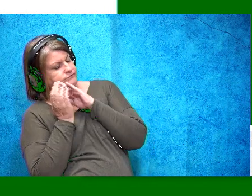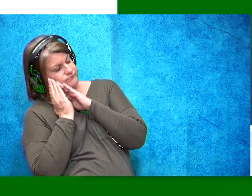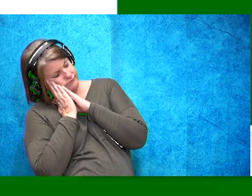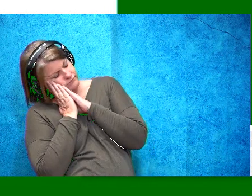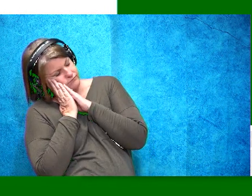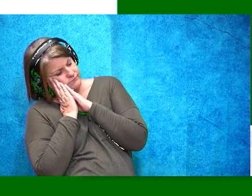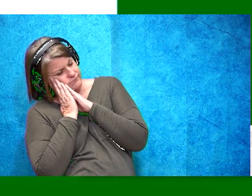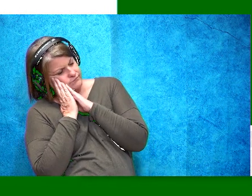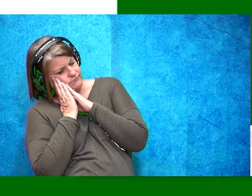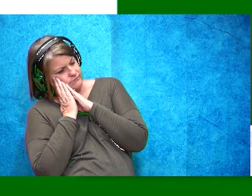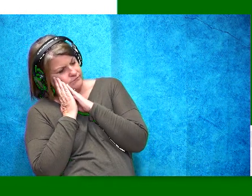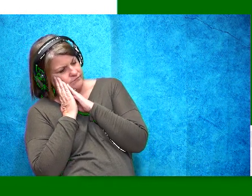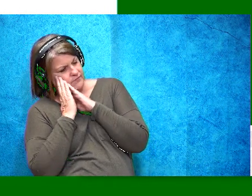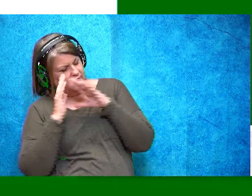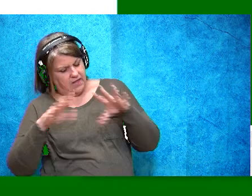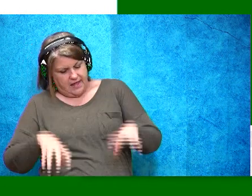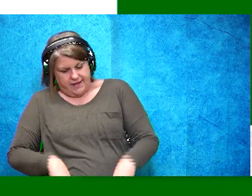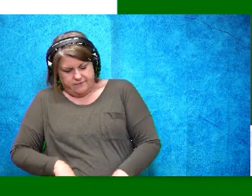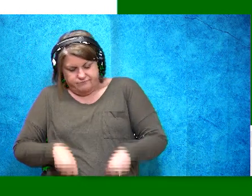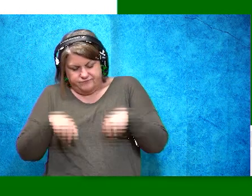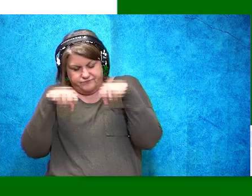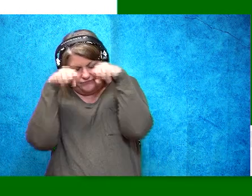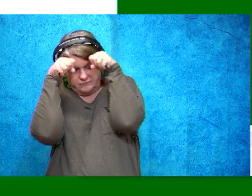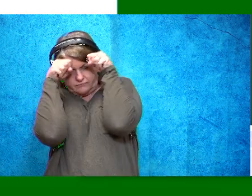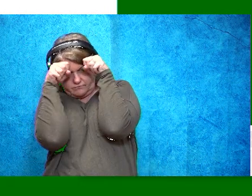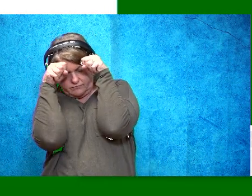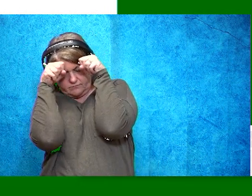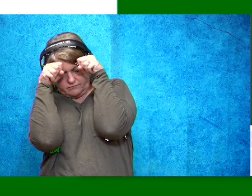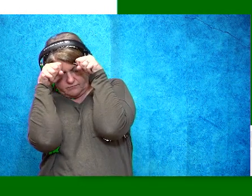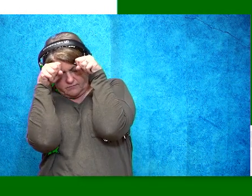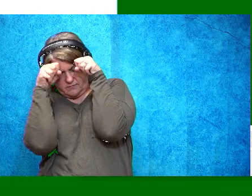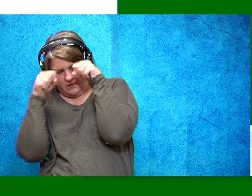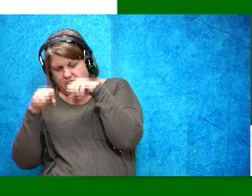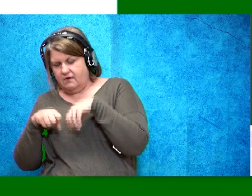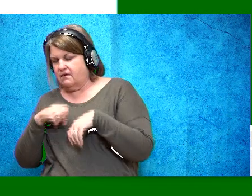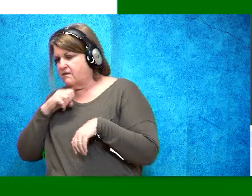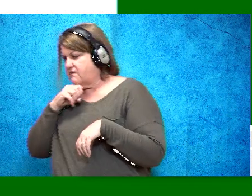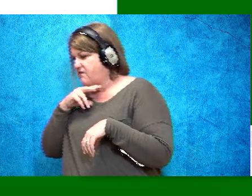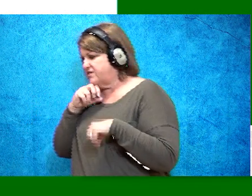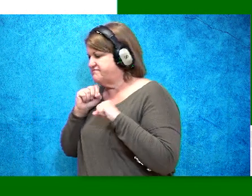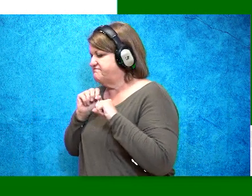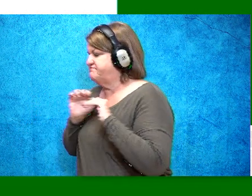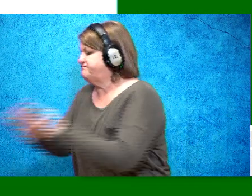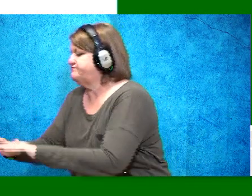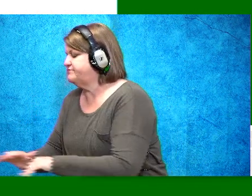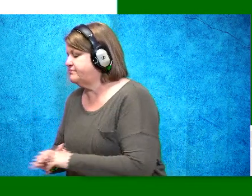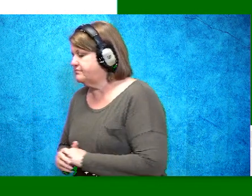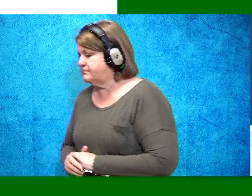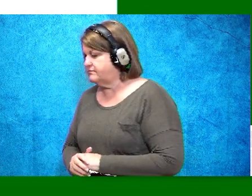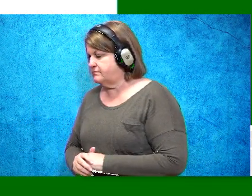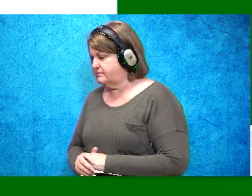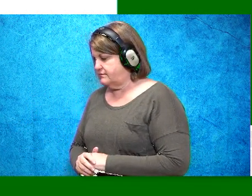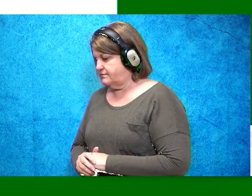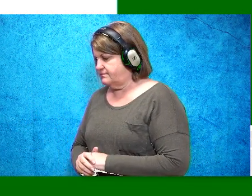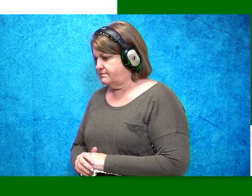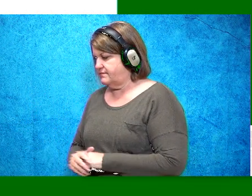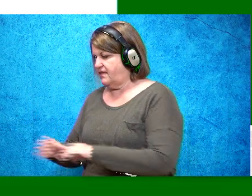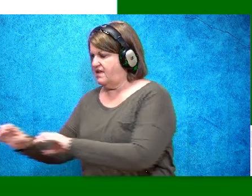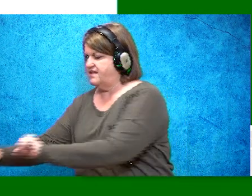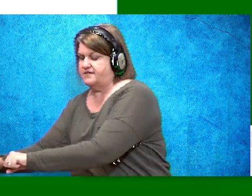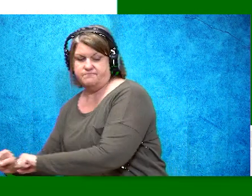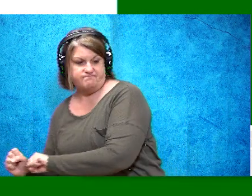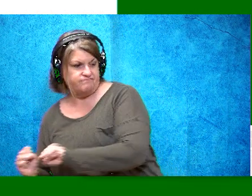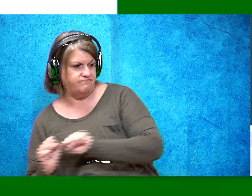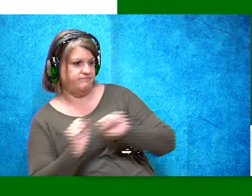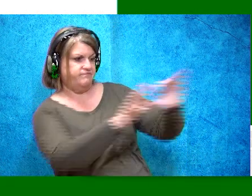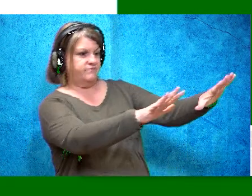He had pulled all the covers over his head. Frog pushed Toad out of bed. He pushed him out of the house and onto the